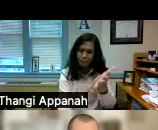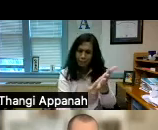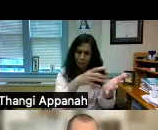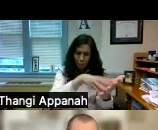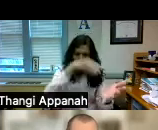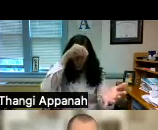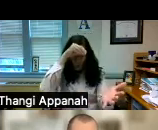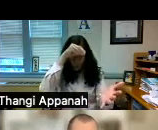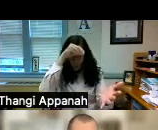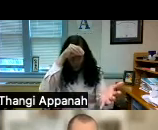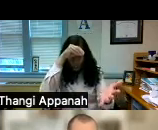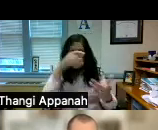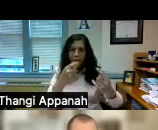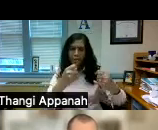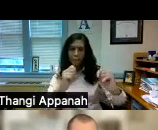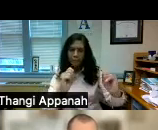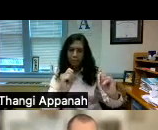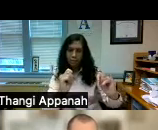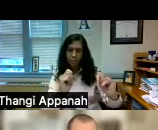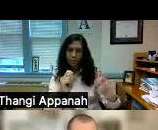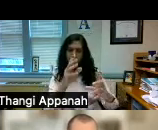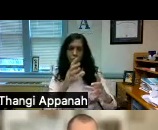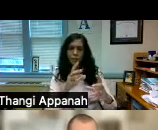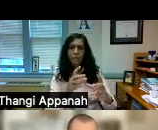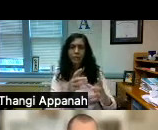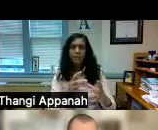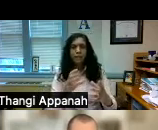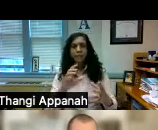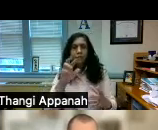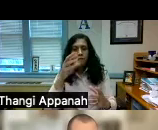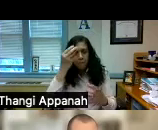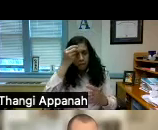You have to really collaborate, discuss the learning process,